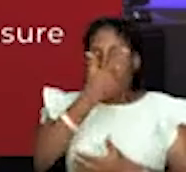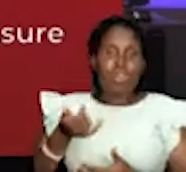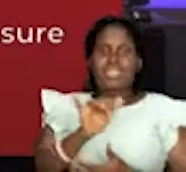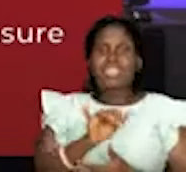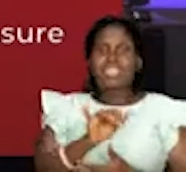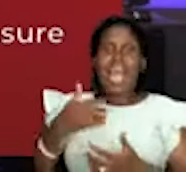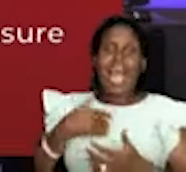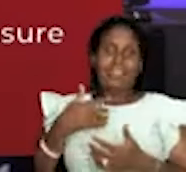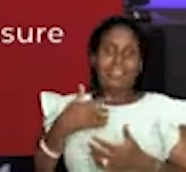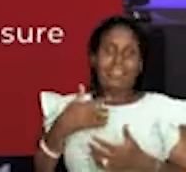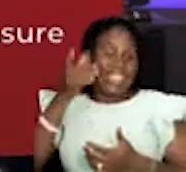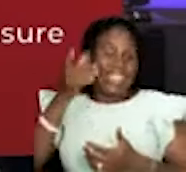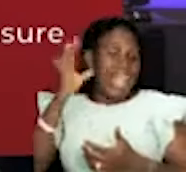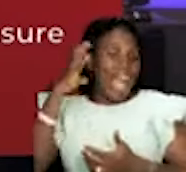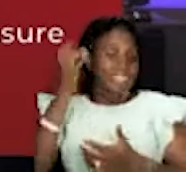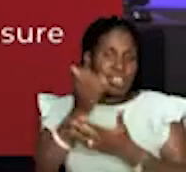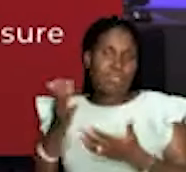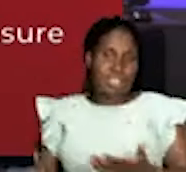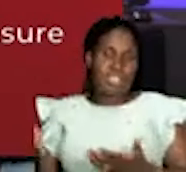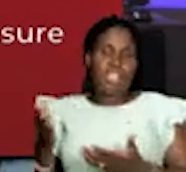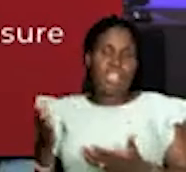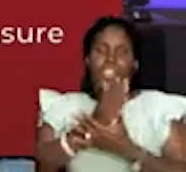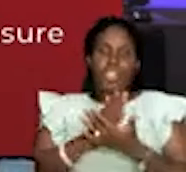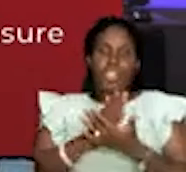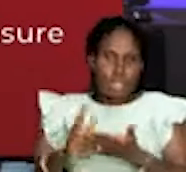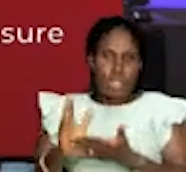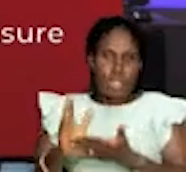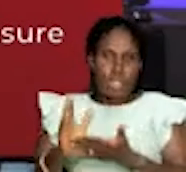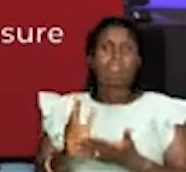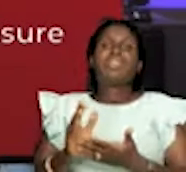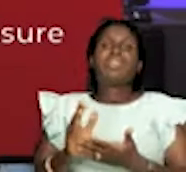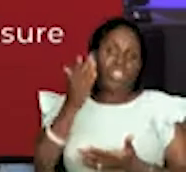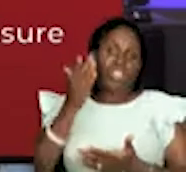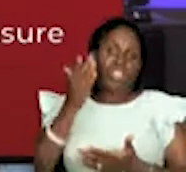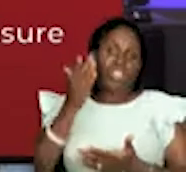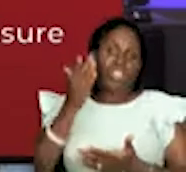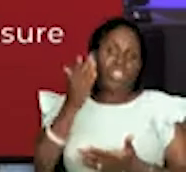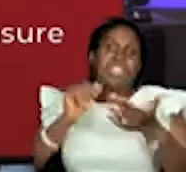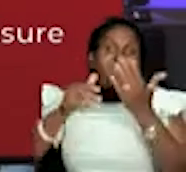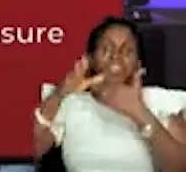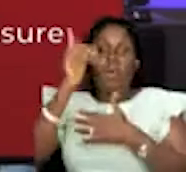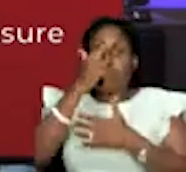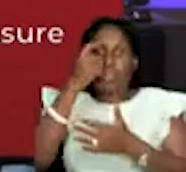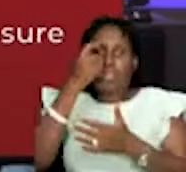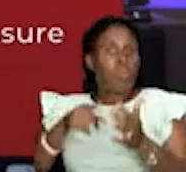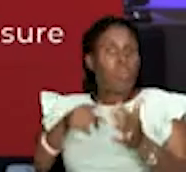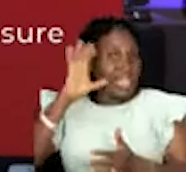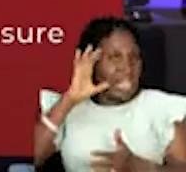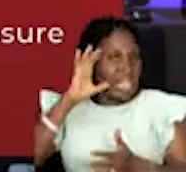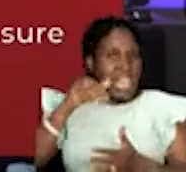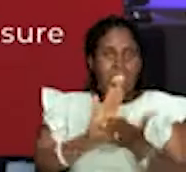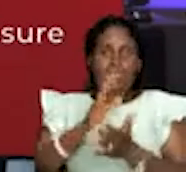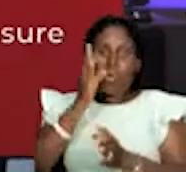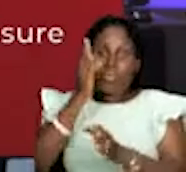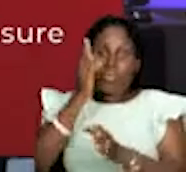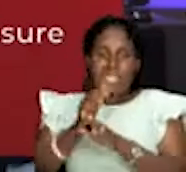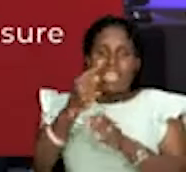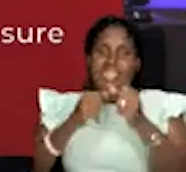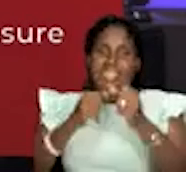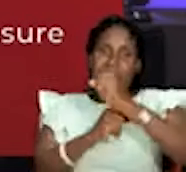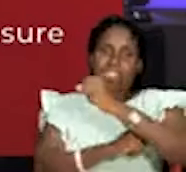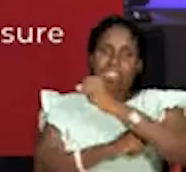the word because they had something. In the school of faith, the foundation for a robust faith is the